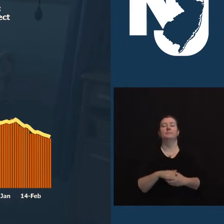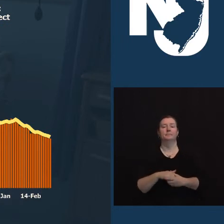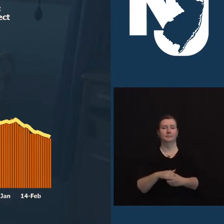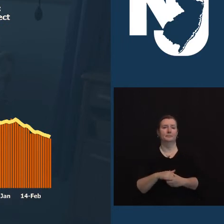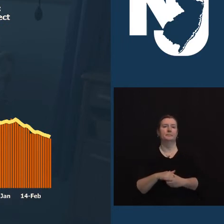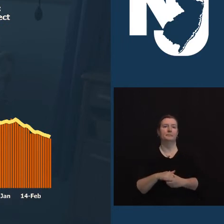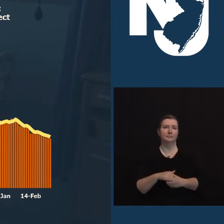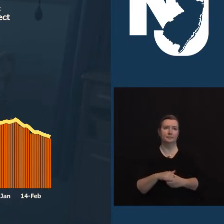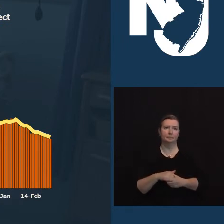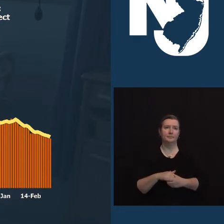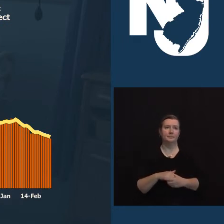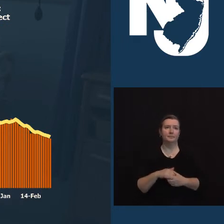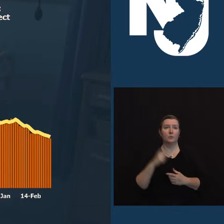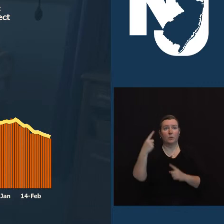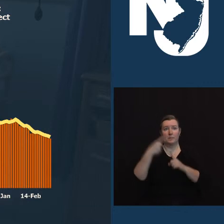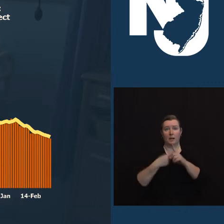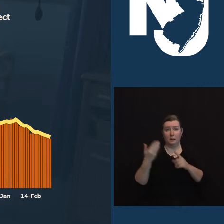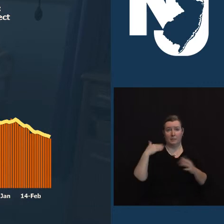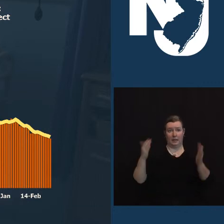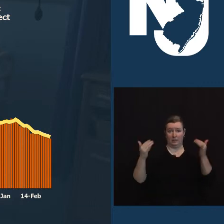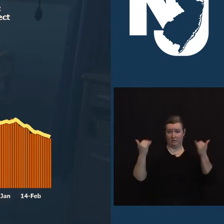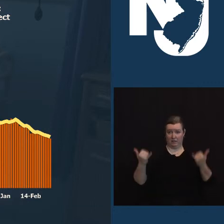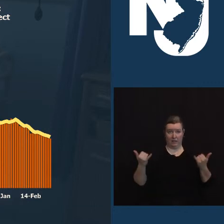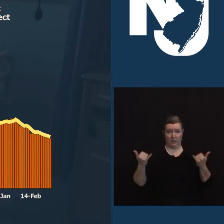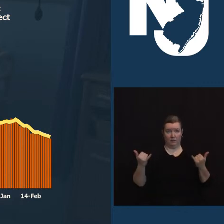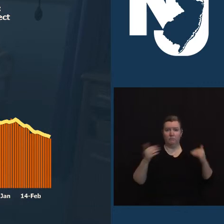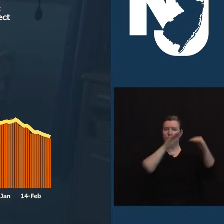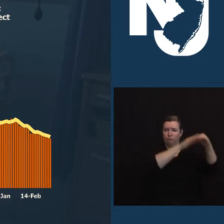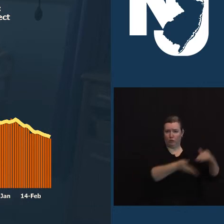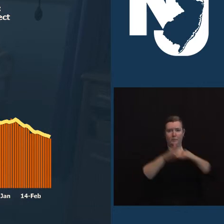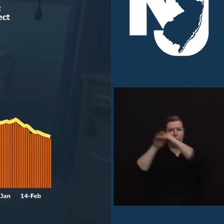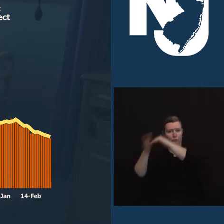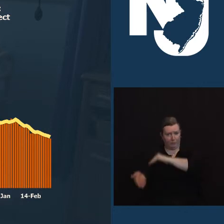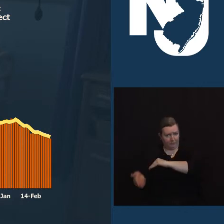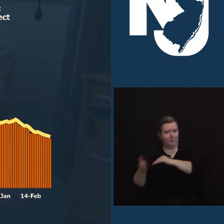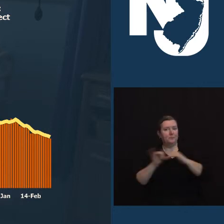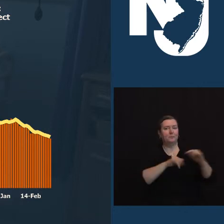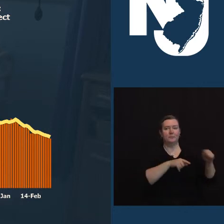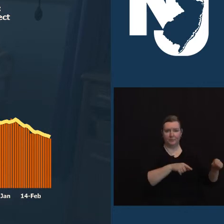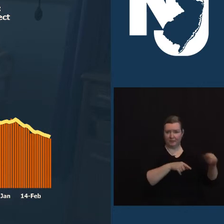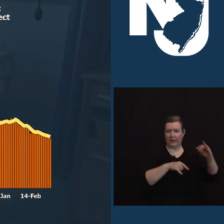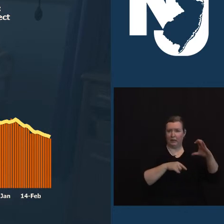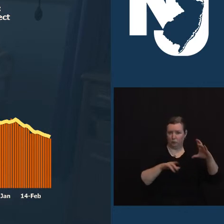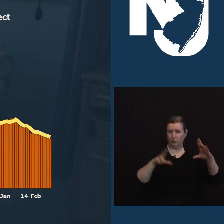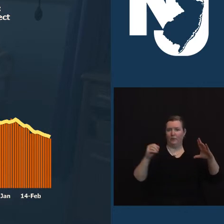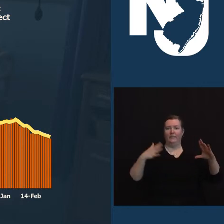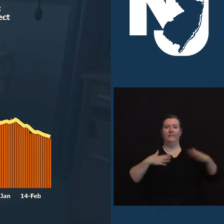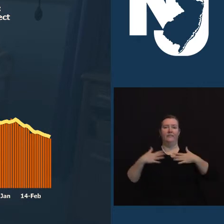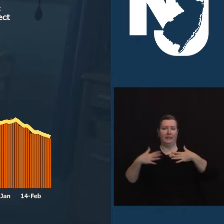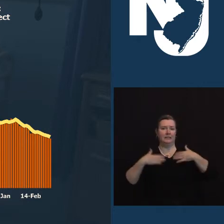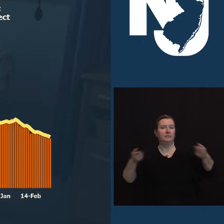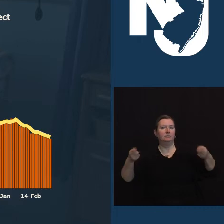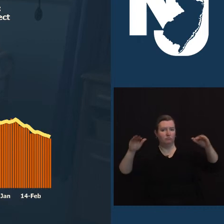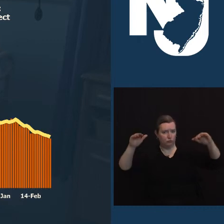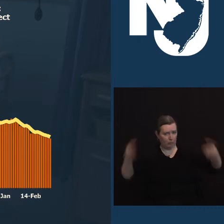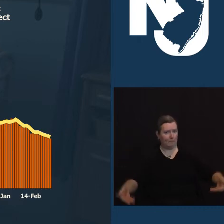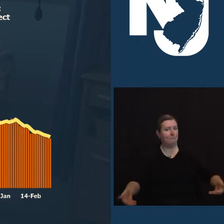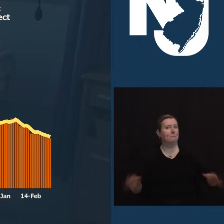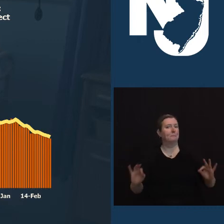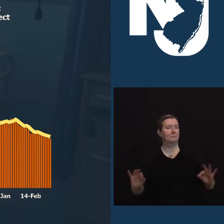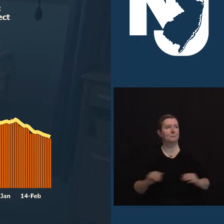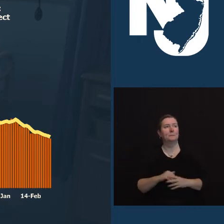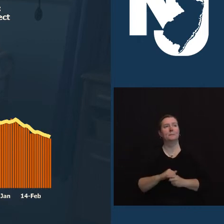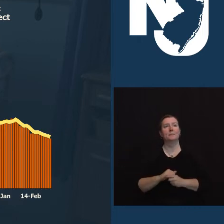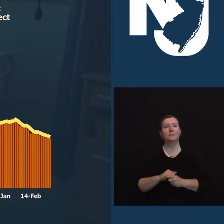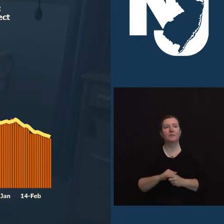numbers are respectively down by 155 in terms of patients in ICU and 103 in terms of vents in